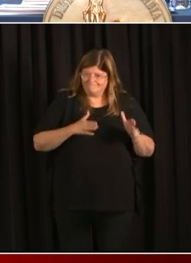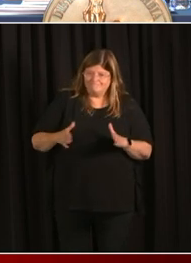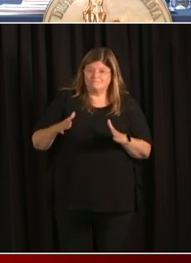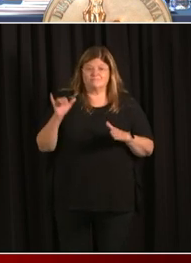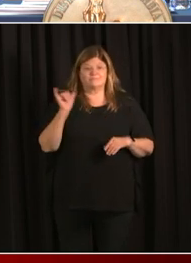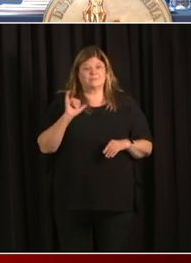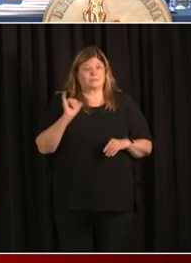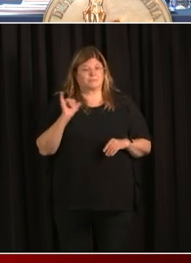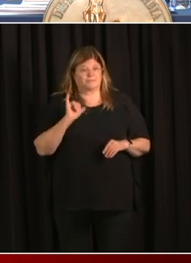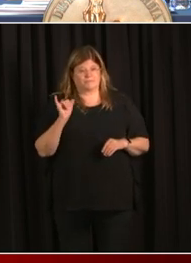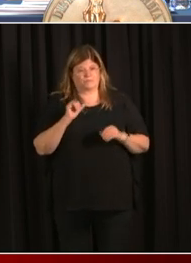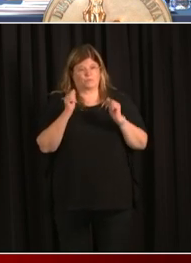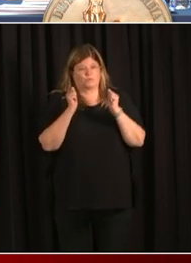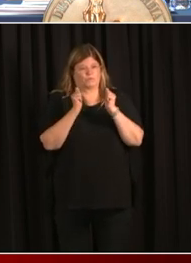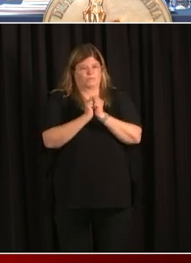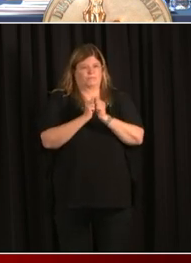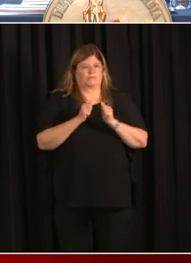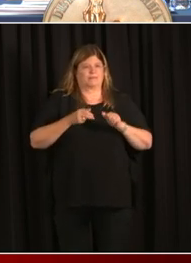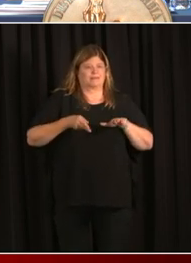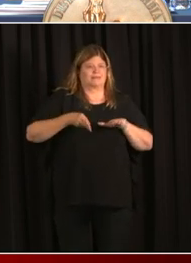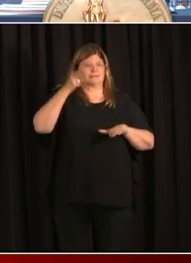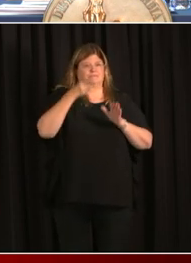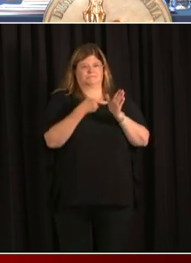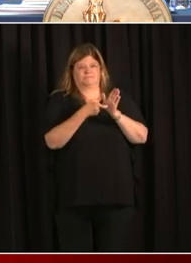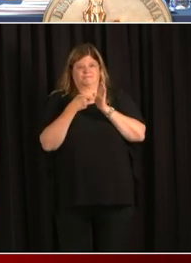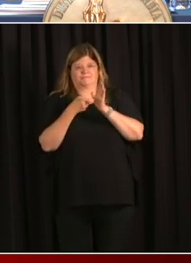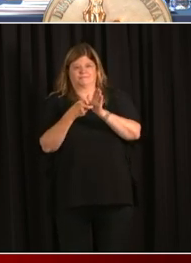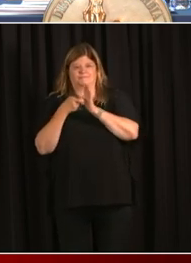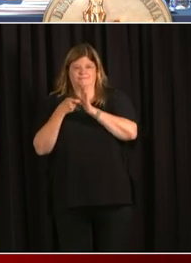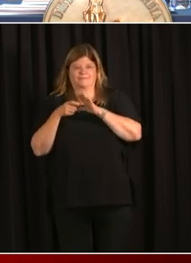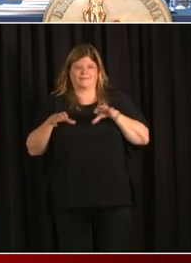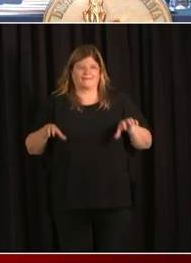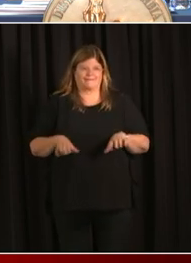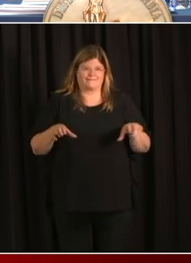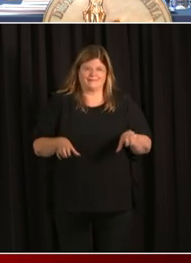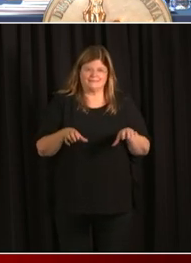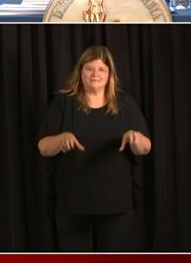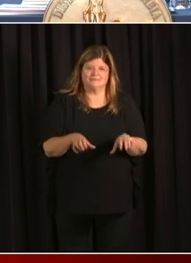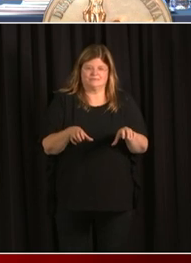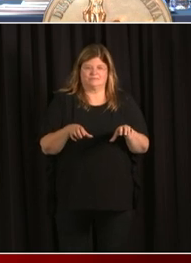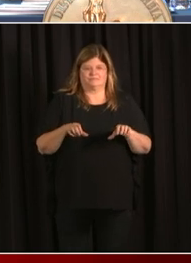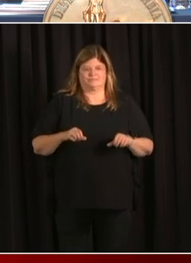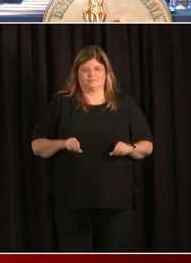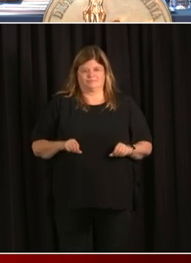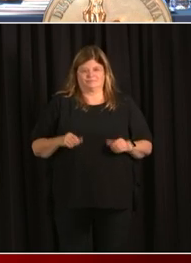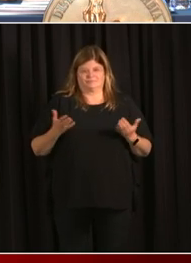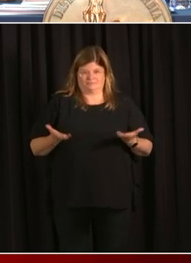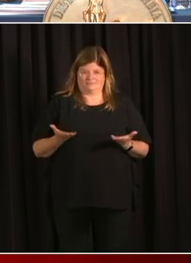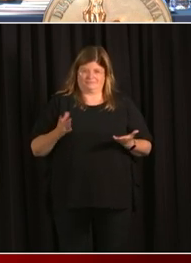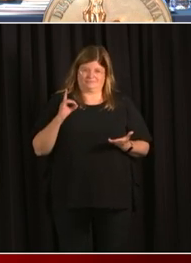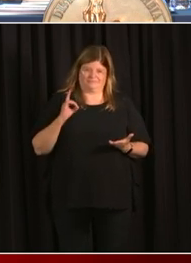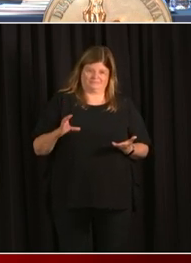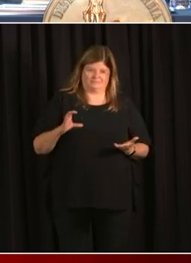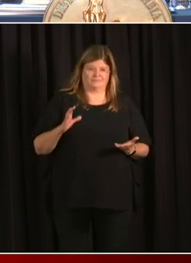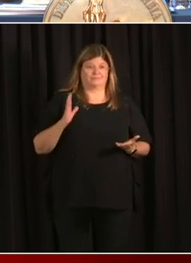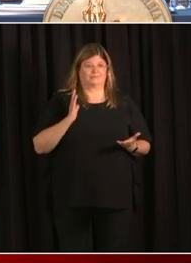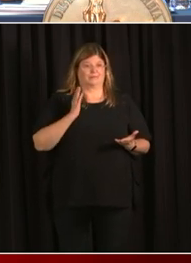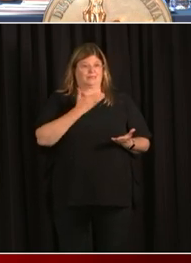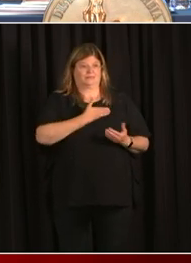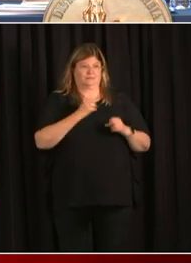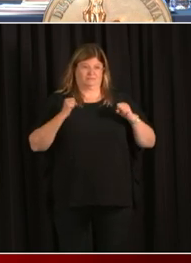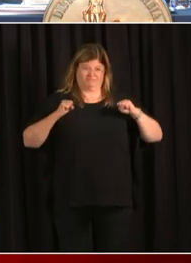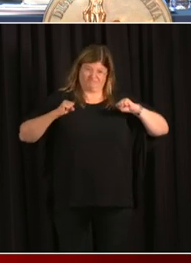preparation for heightened demonstration activity in Washington, D.C., in addition to our winter